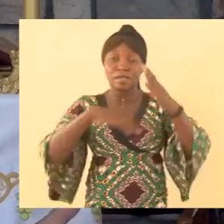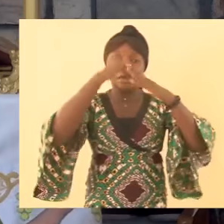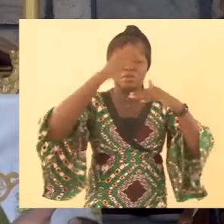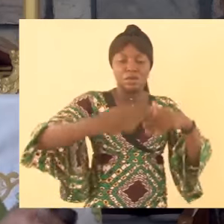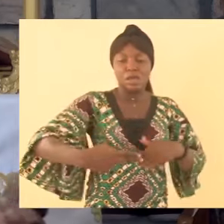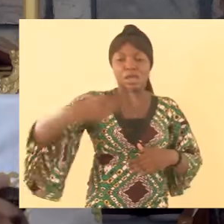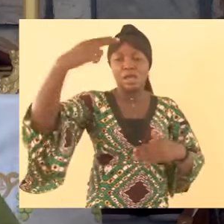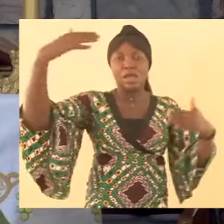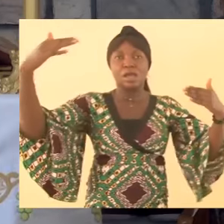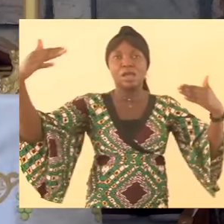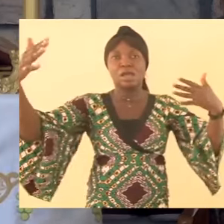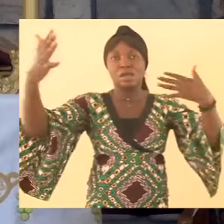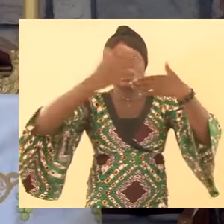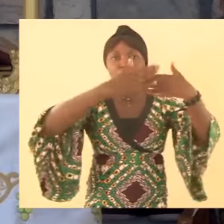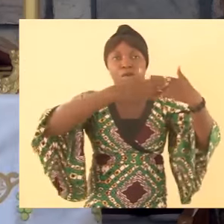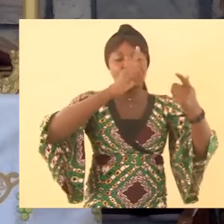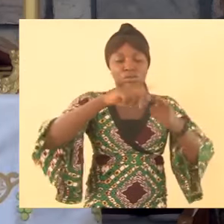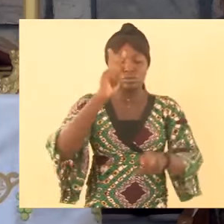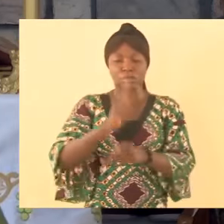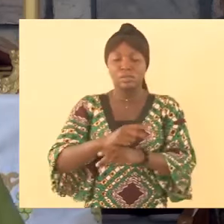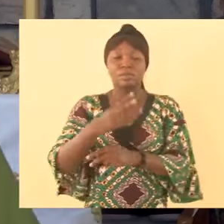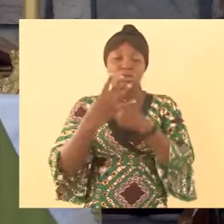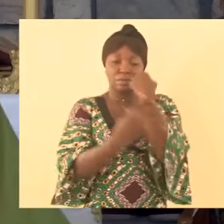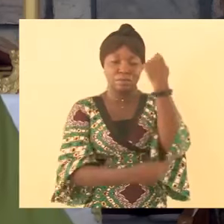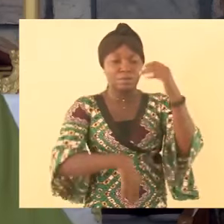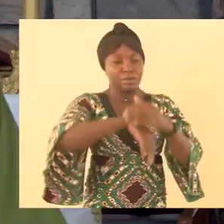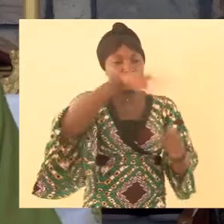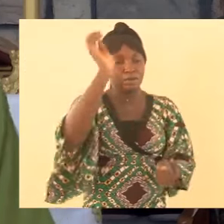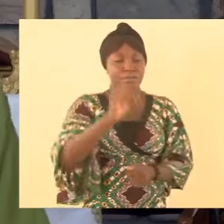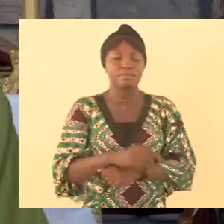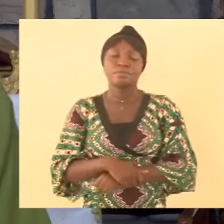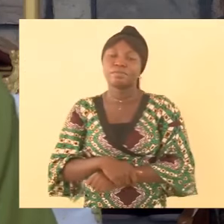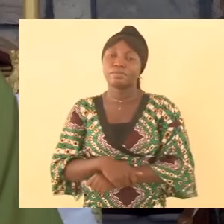build higher walls to keep the poor away.